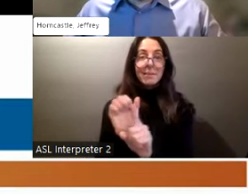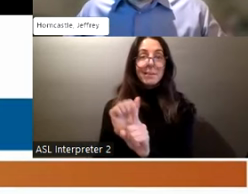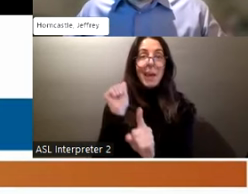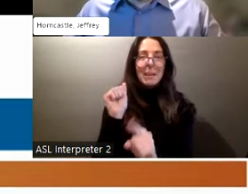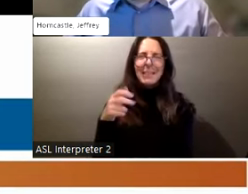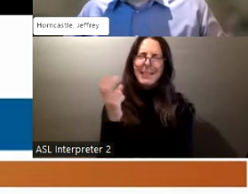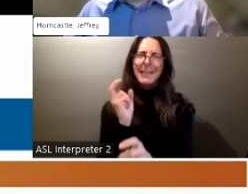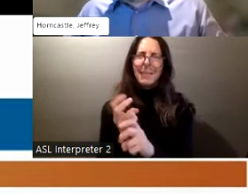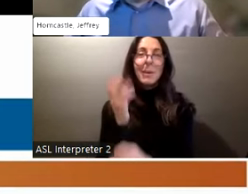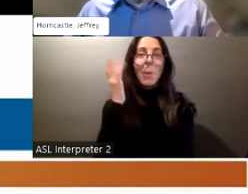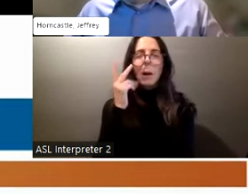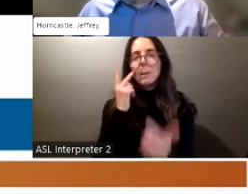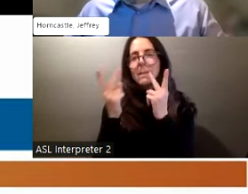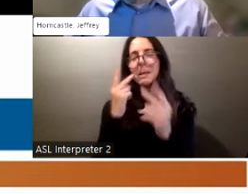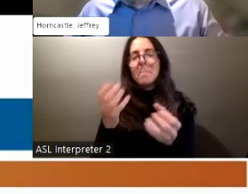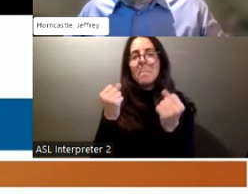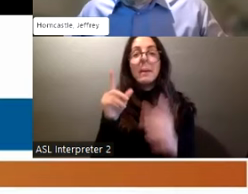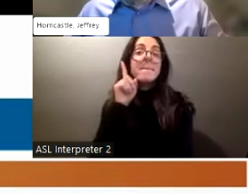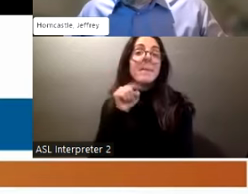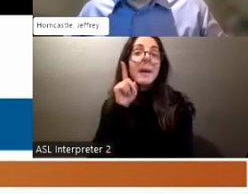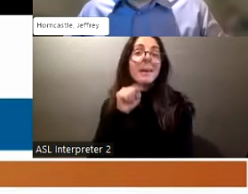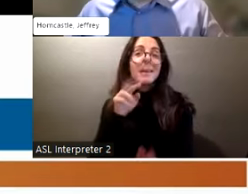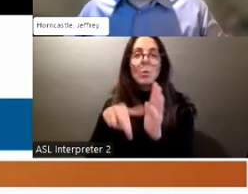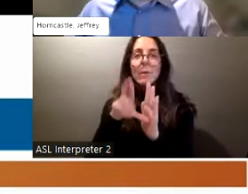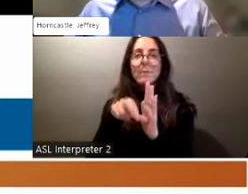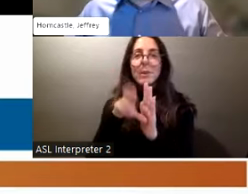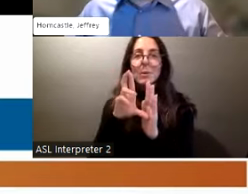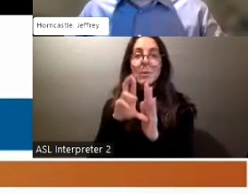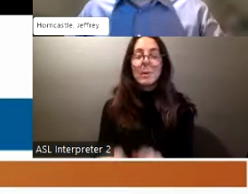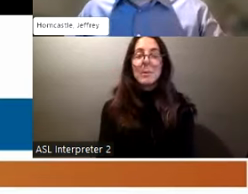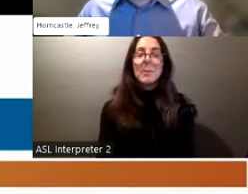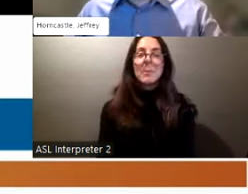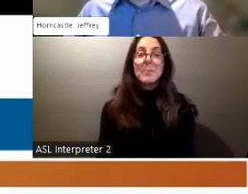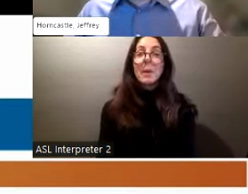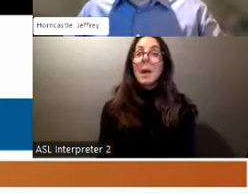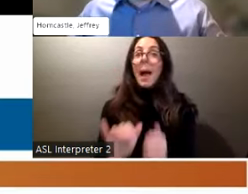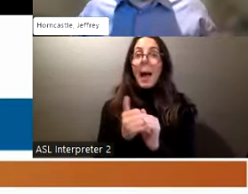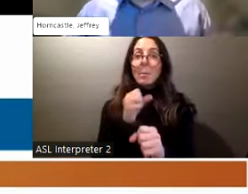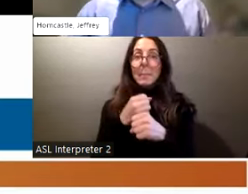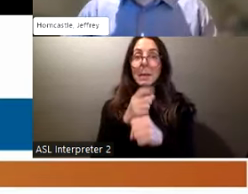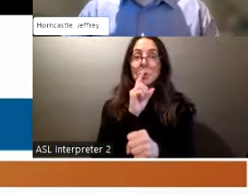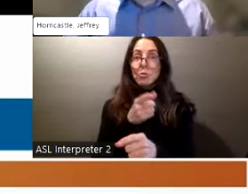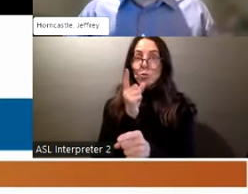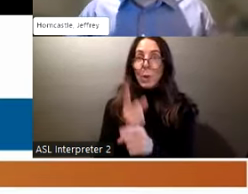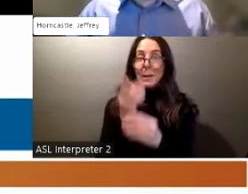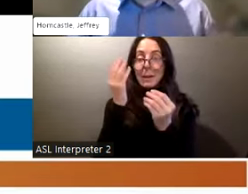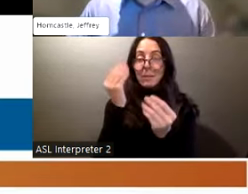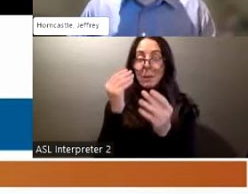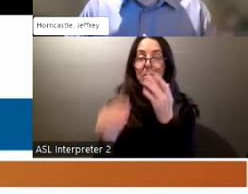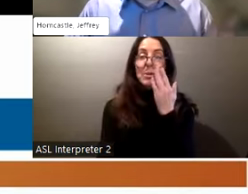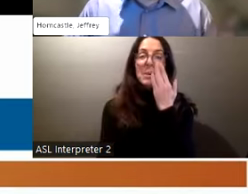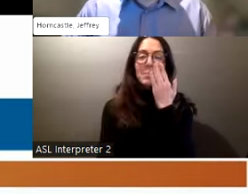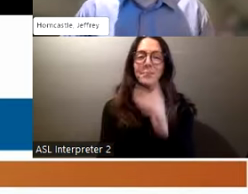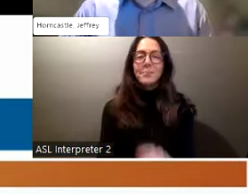there. Still an excellent way to verify, but I mentioned putting, a bunch of information, a collection